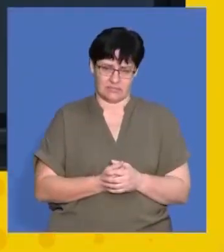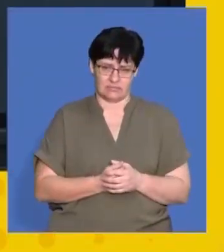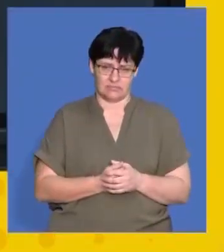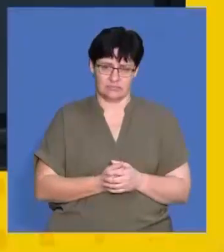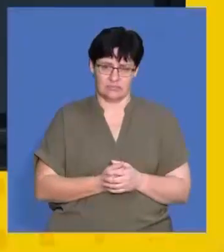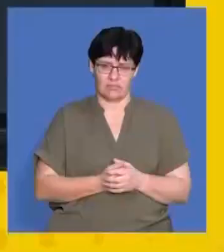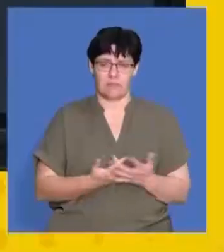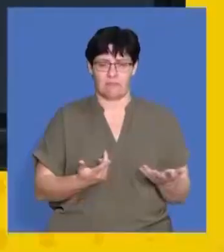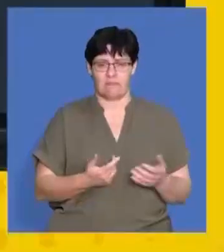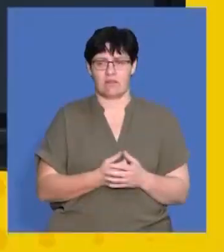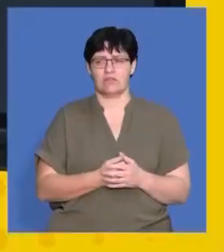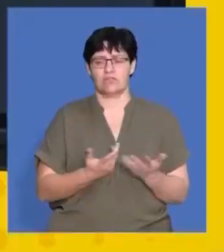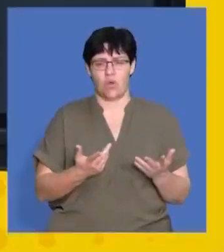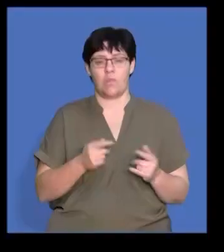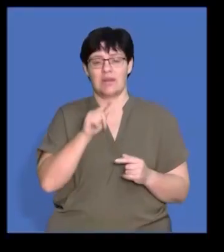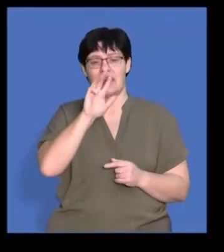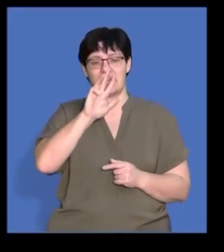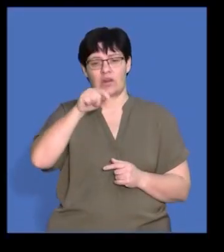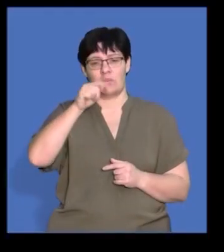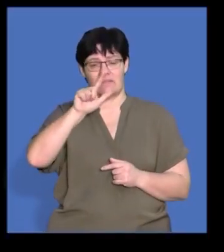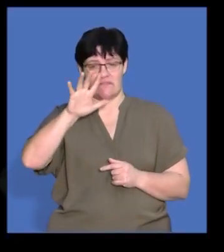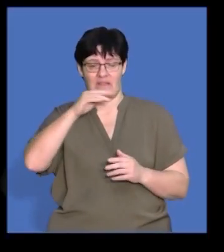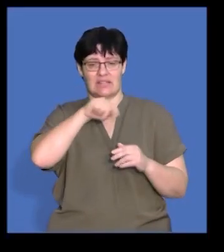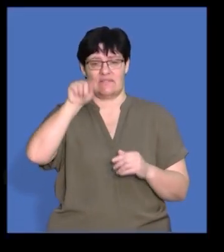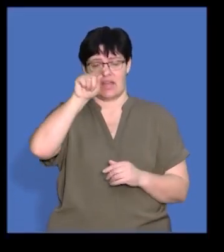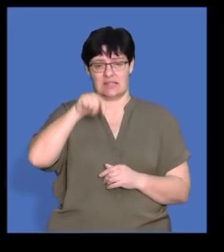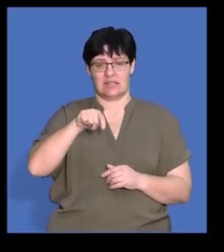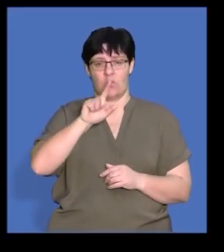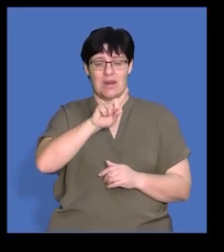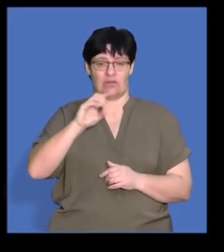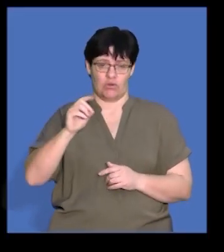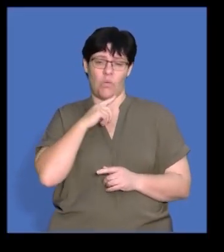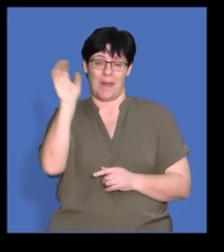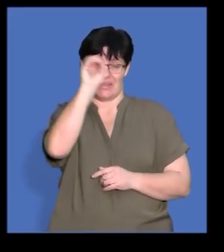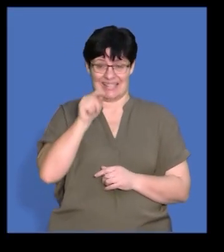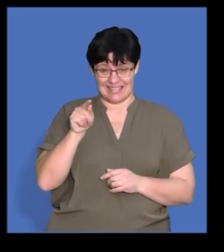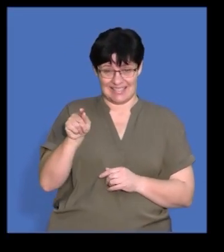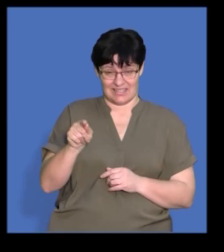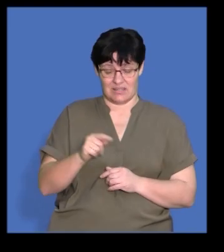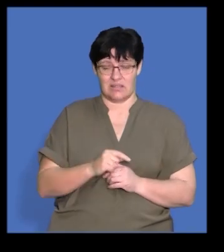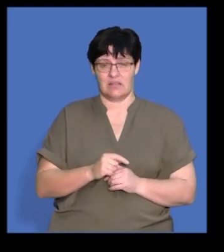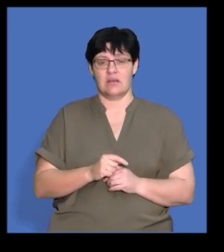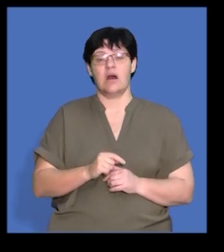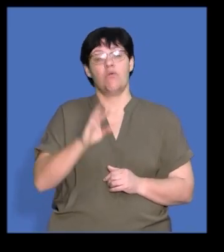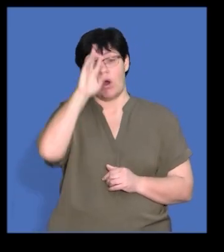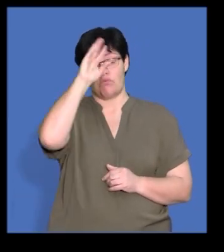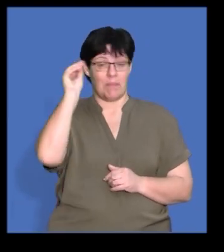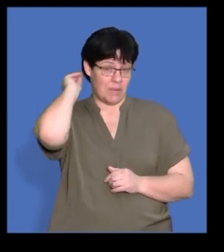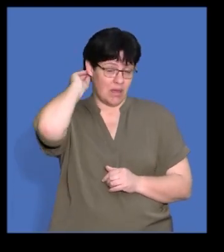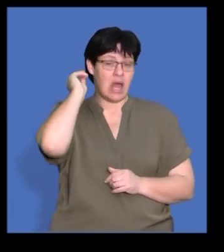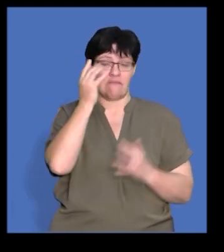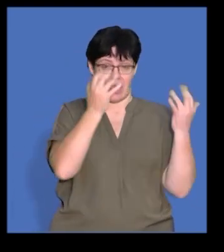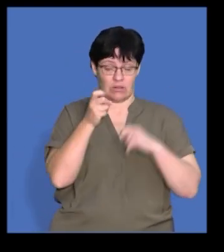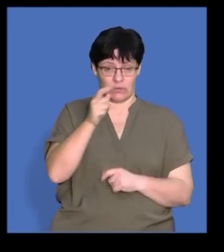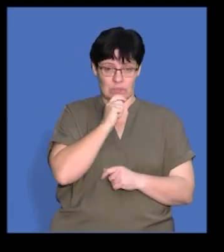9.75 divided by 100. But it's important that we remember it is a percentage. And remember, if you do use this